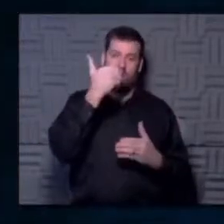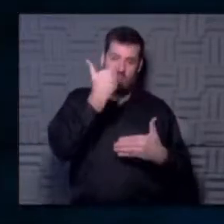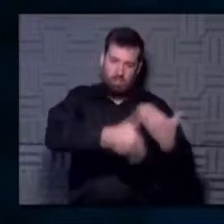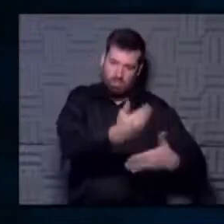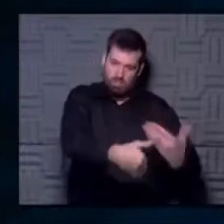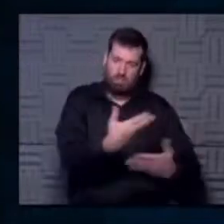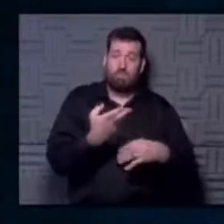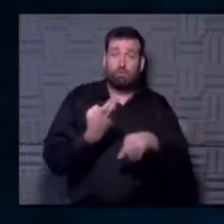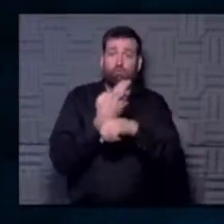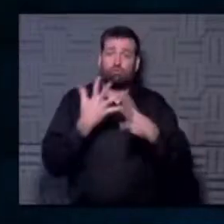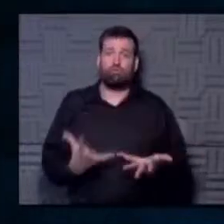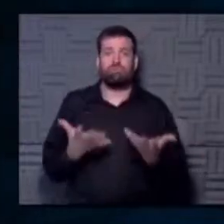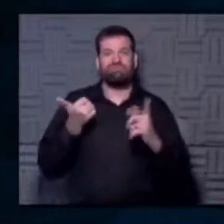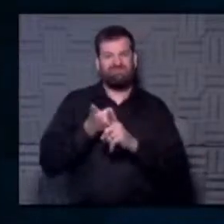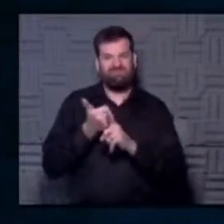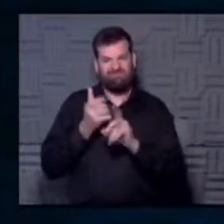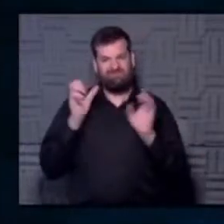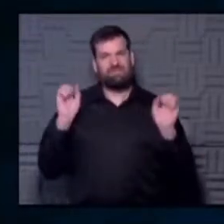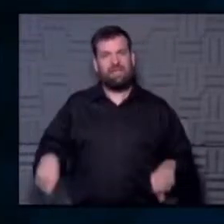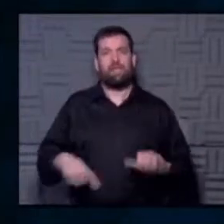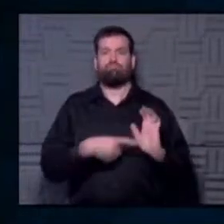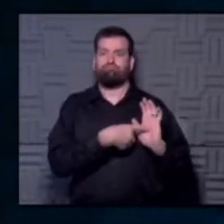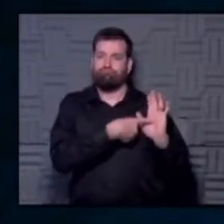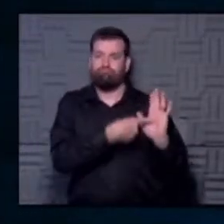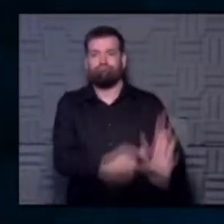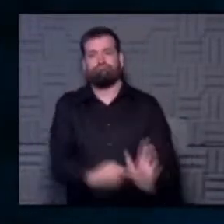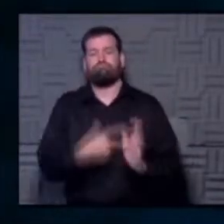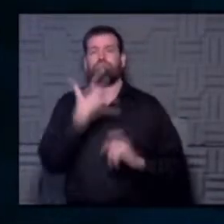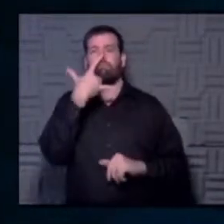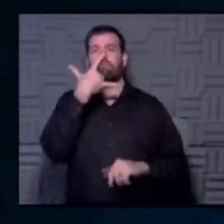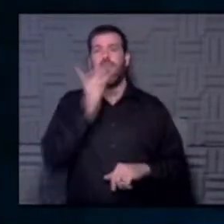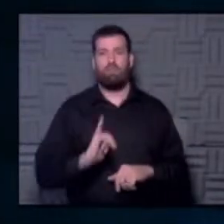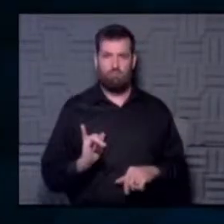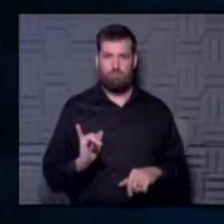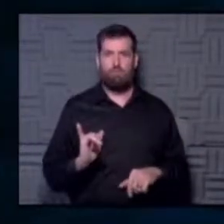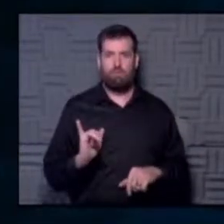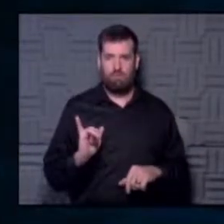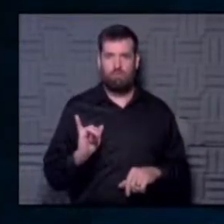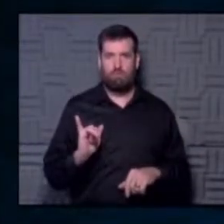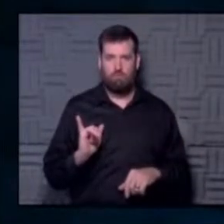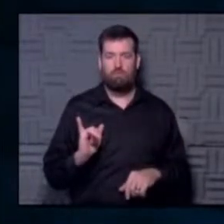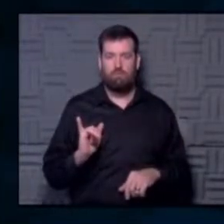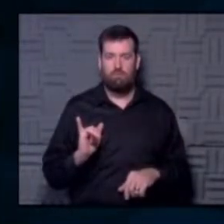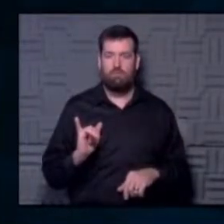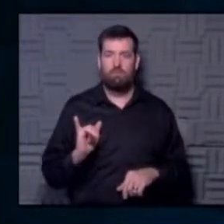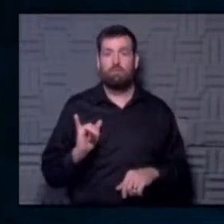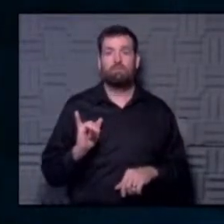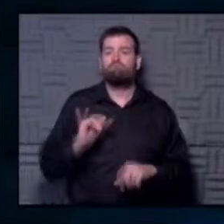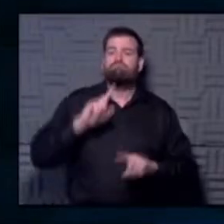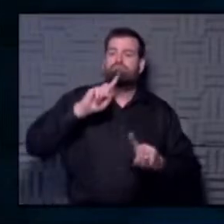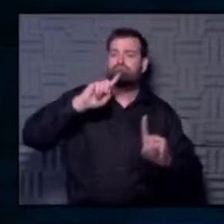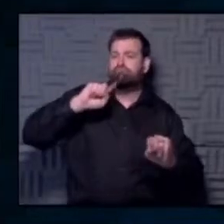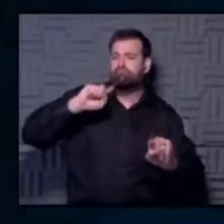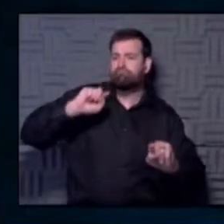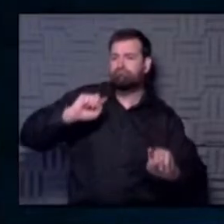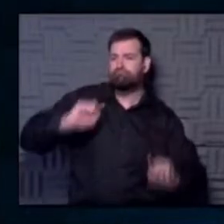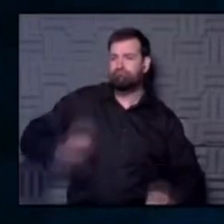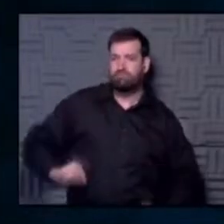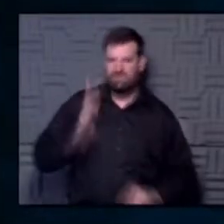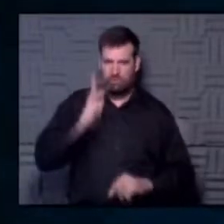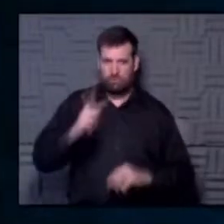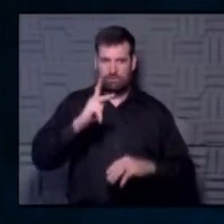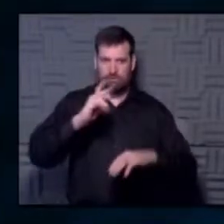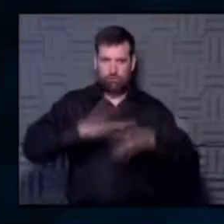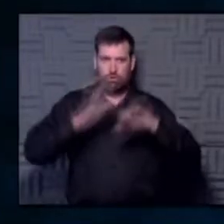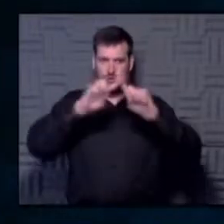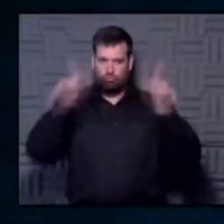a user to demonstrate what it looks like and answer these questions, as you're seeing on the screen right now.